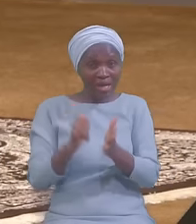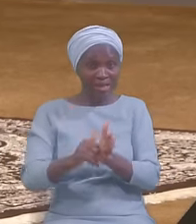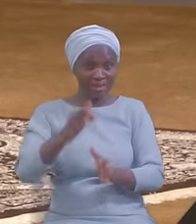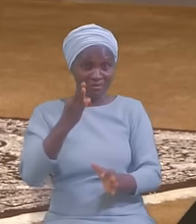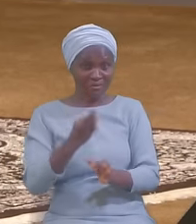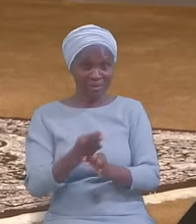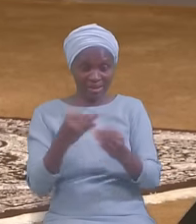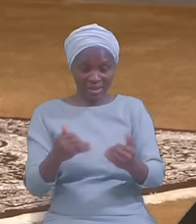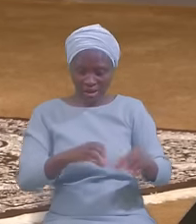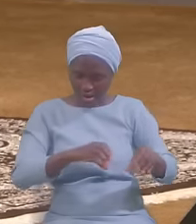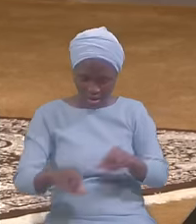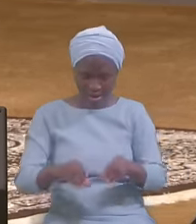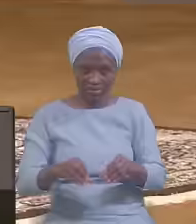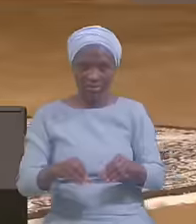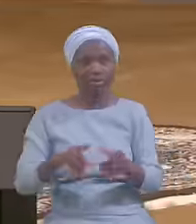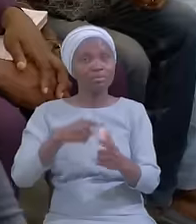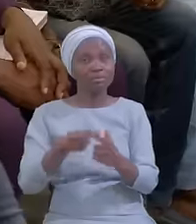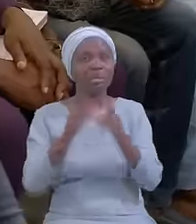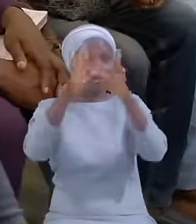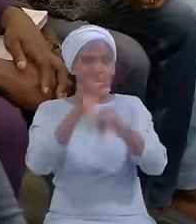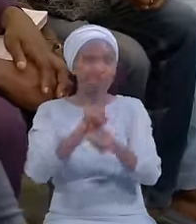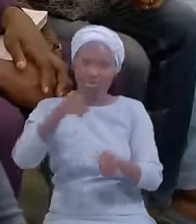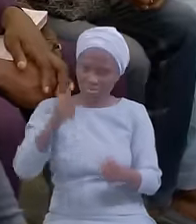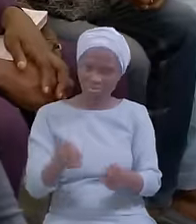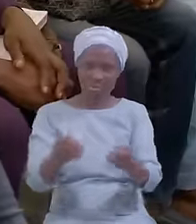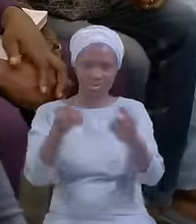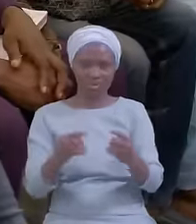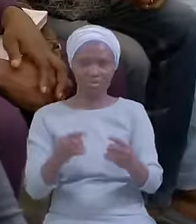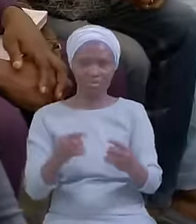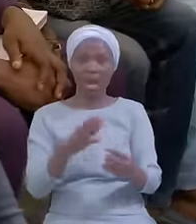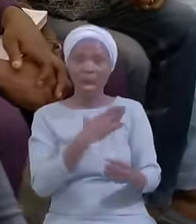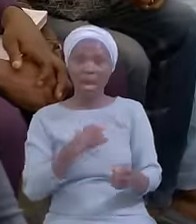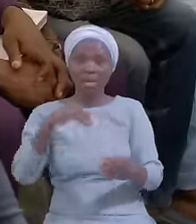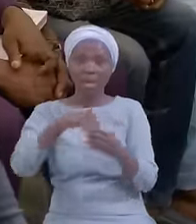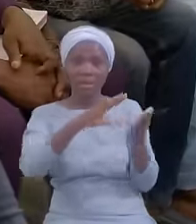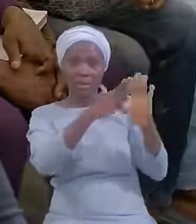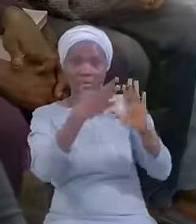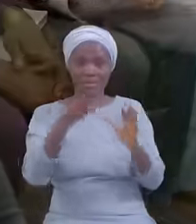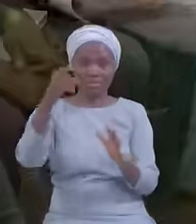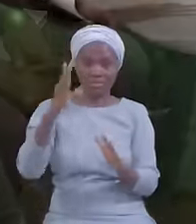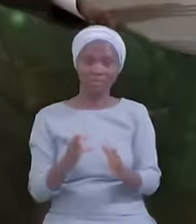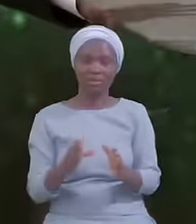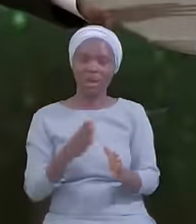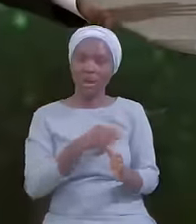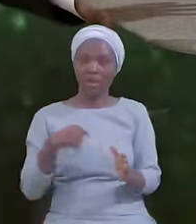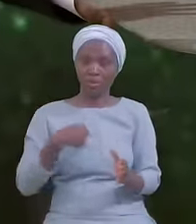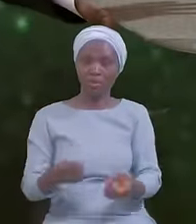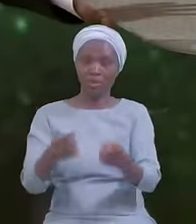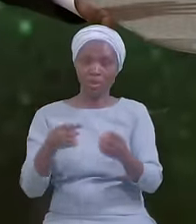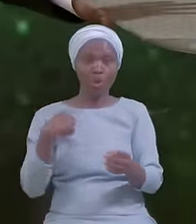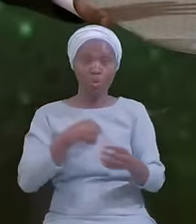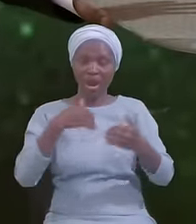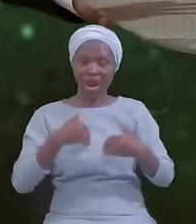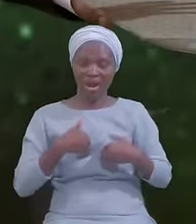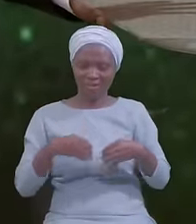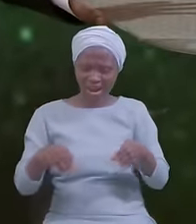activated, miracle must happen. And in the presence of God, as we come, we have